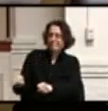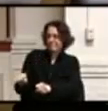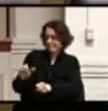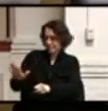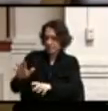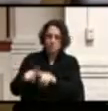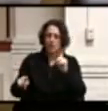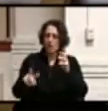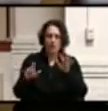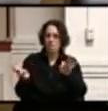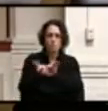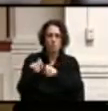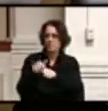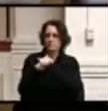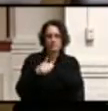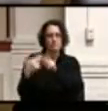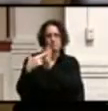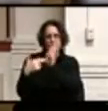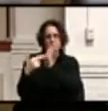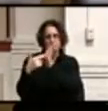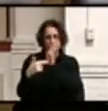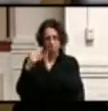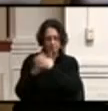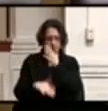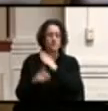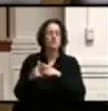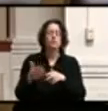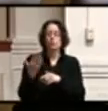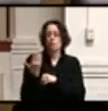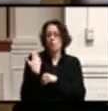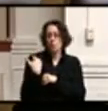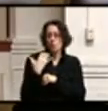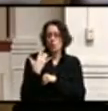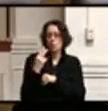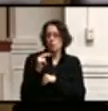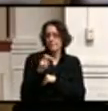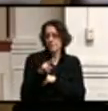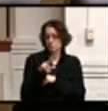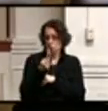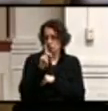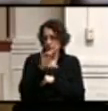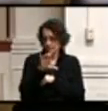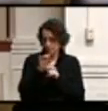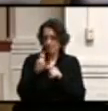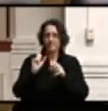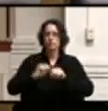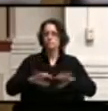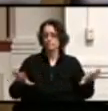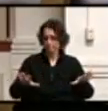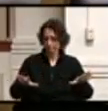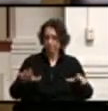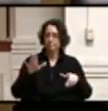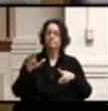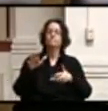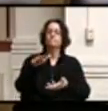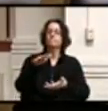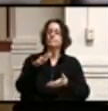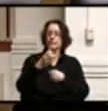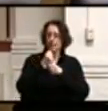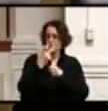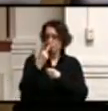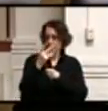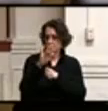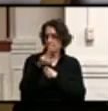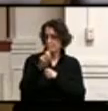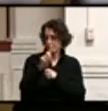in the very end of November and beginning of December. We received three bids on